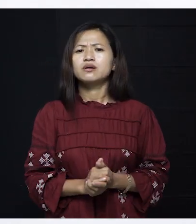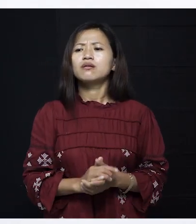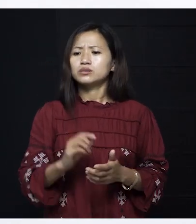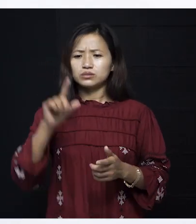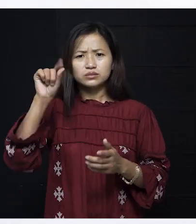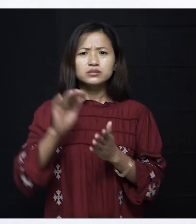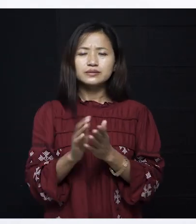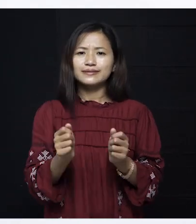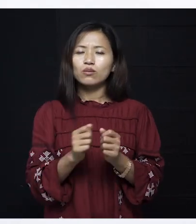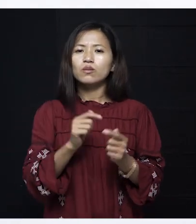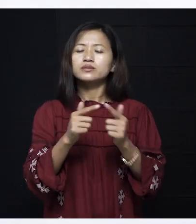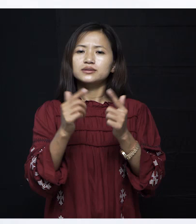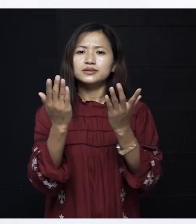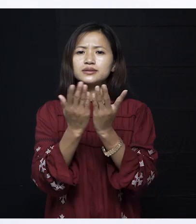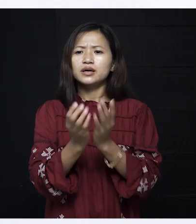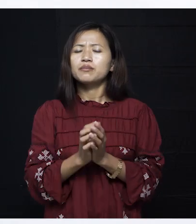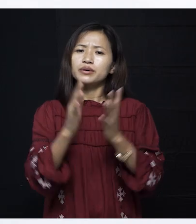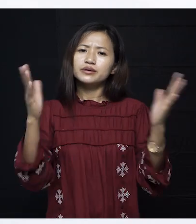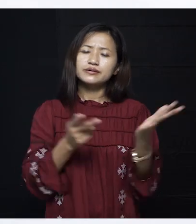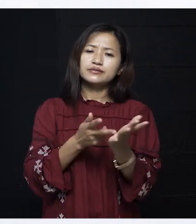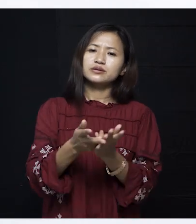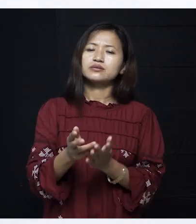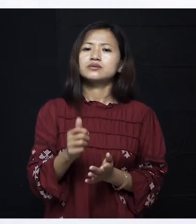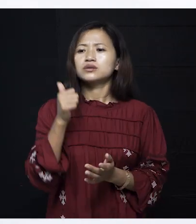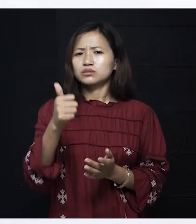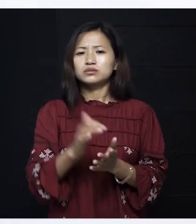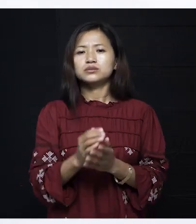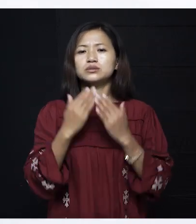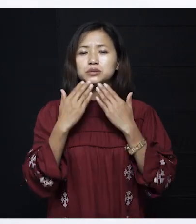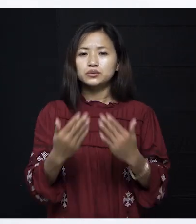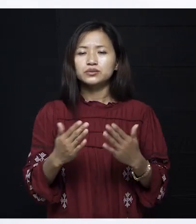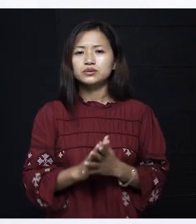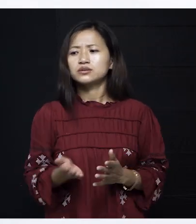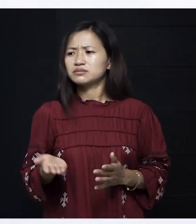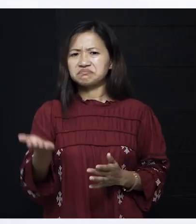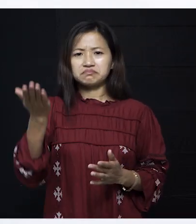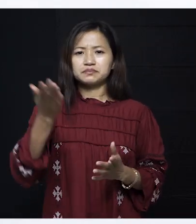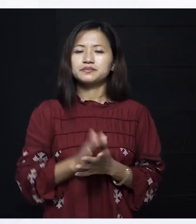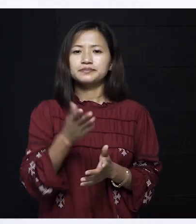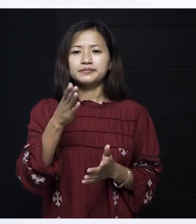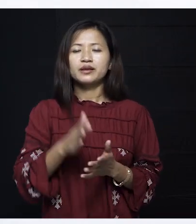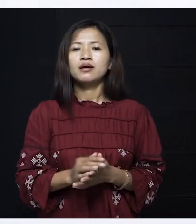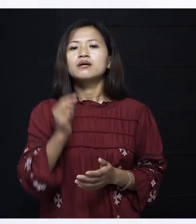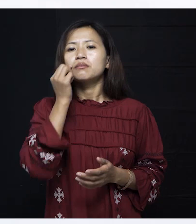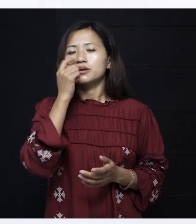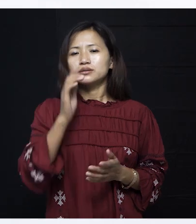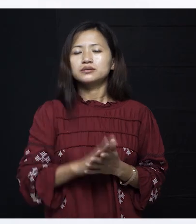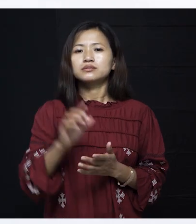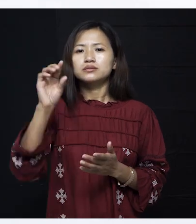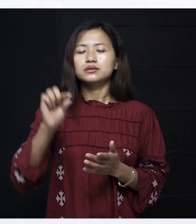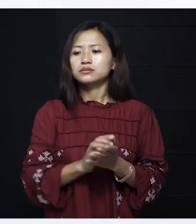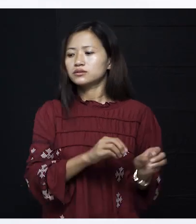education. Since many of the villagers, okay, they don't have good schools set up there. So what the parents does is